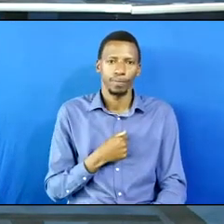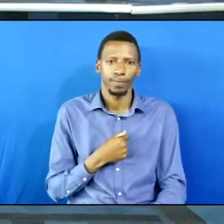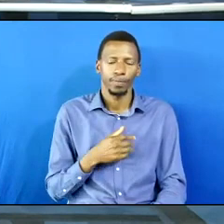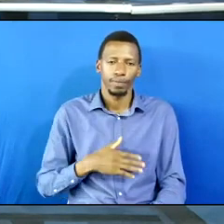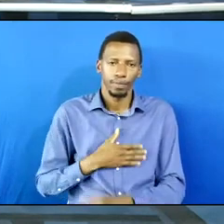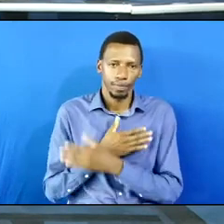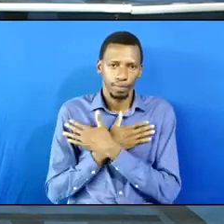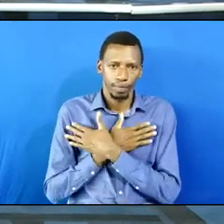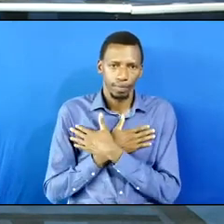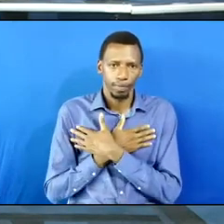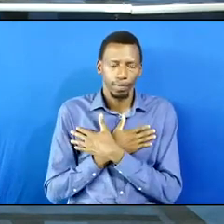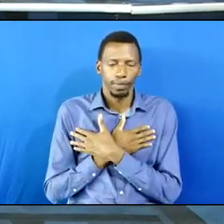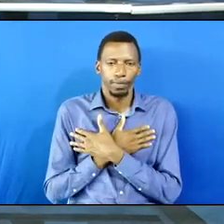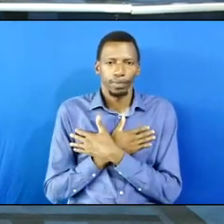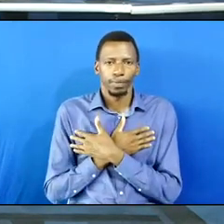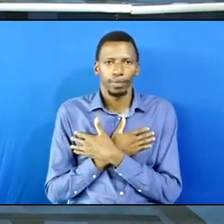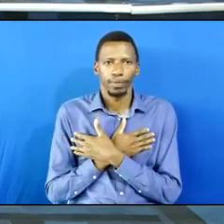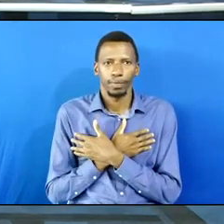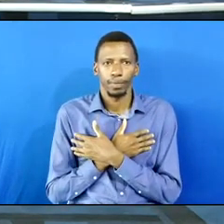Friends,